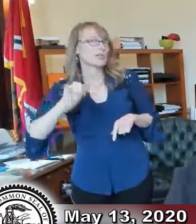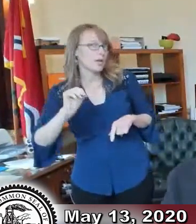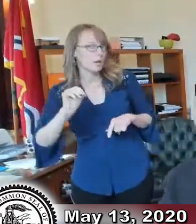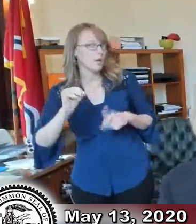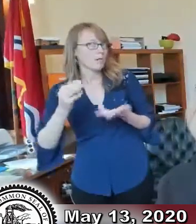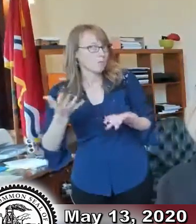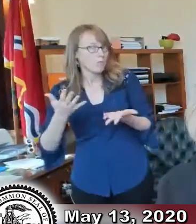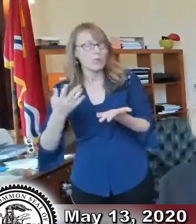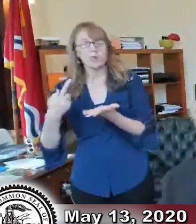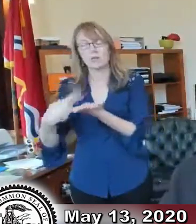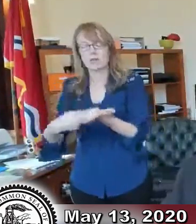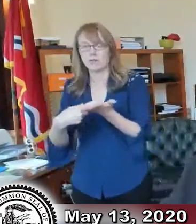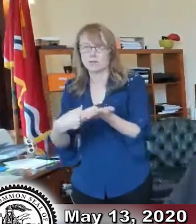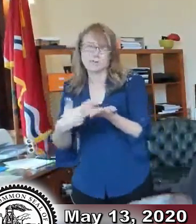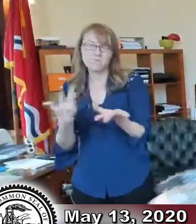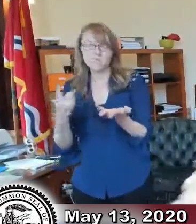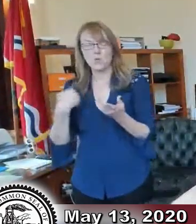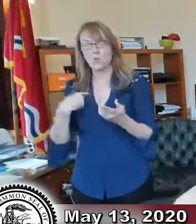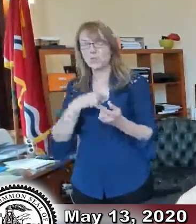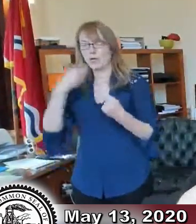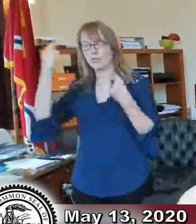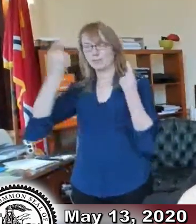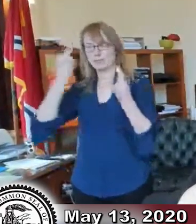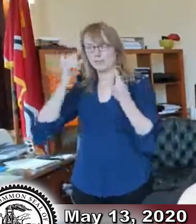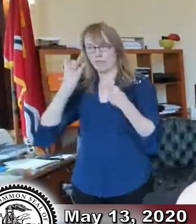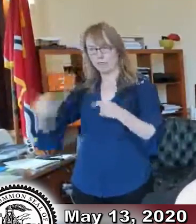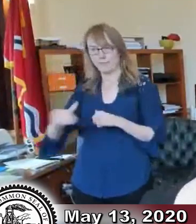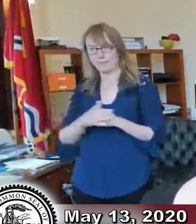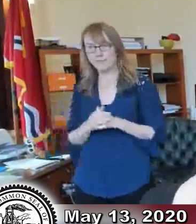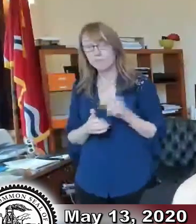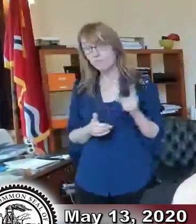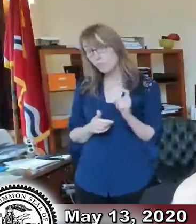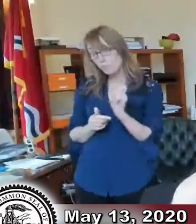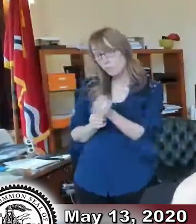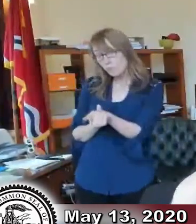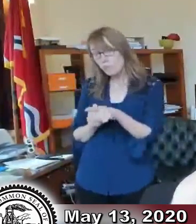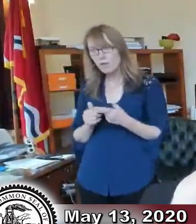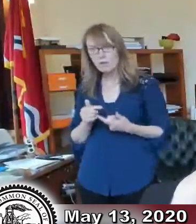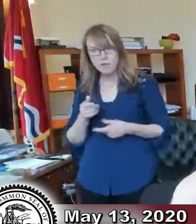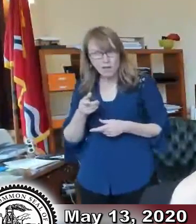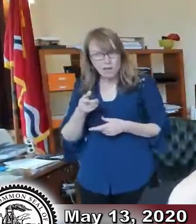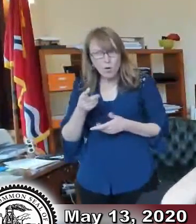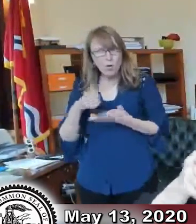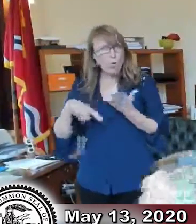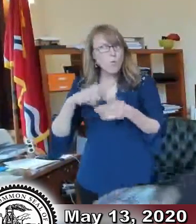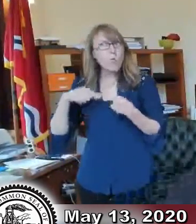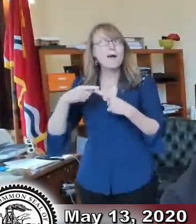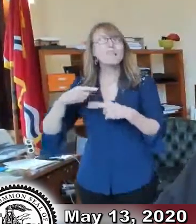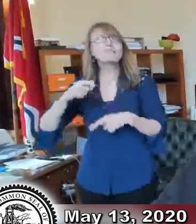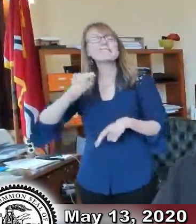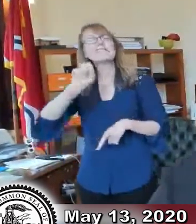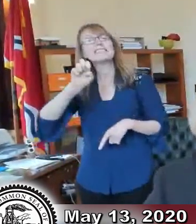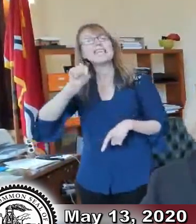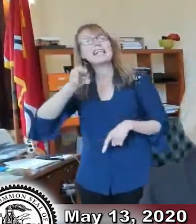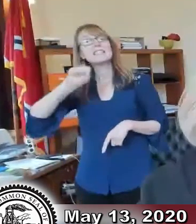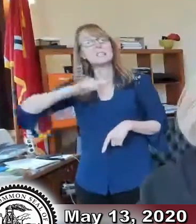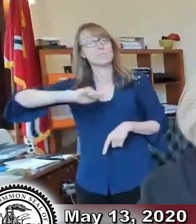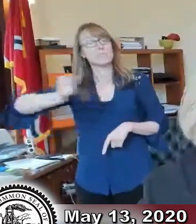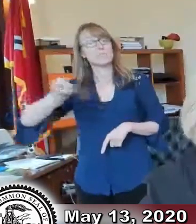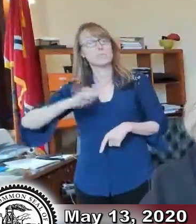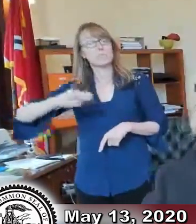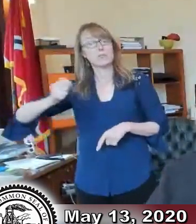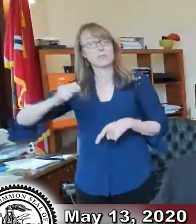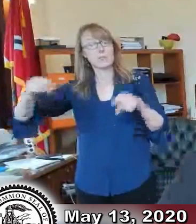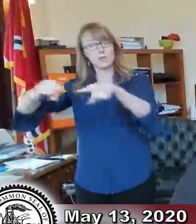to know if the city will consider opening athletic courts such as like tennis courts. So what the new